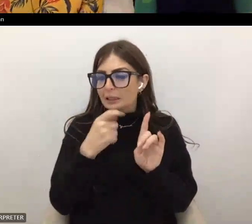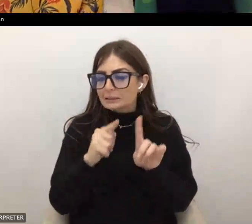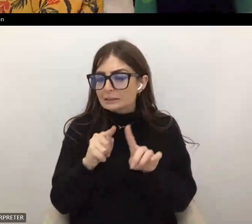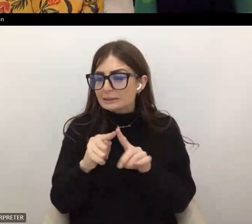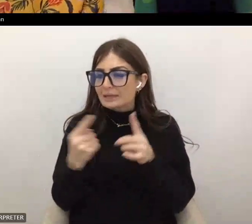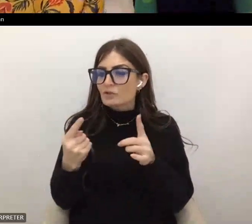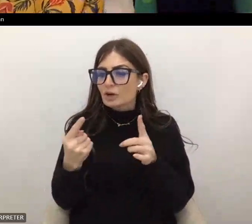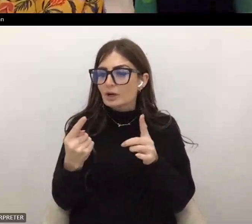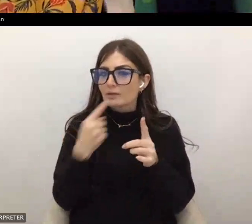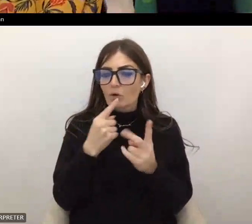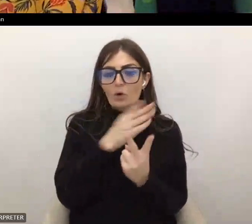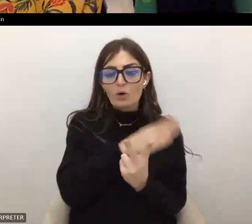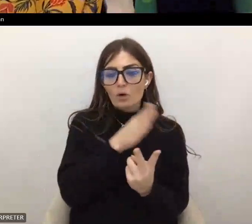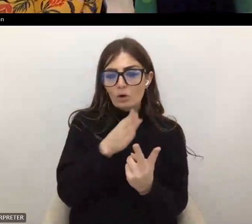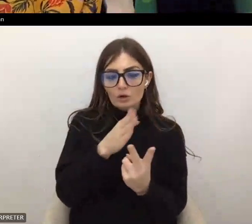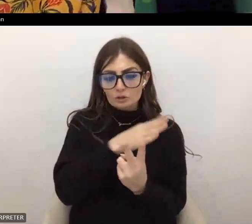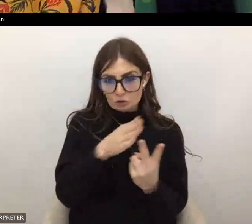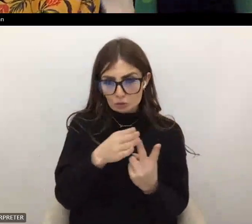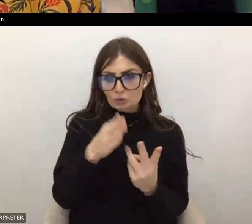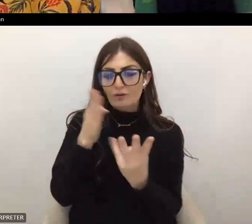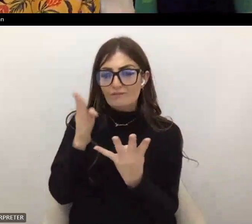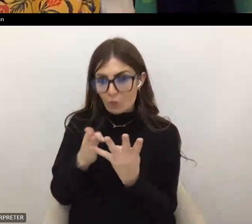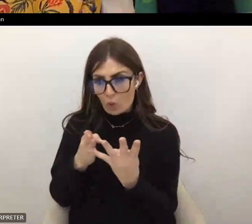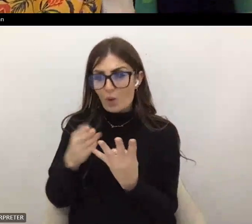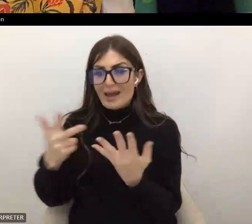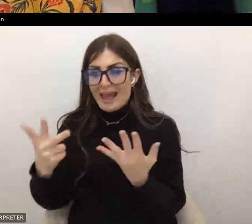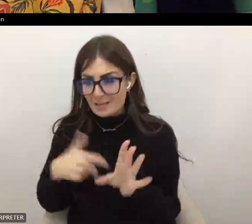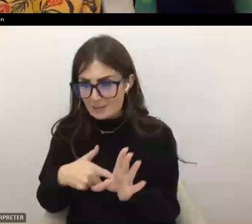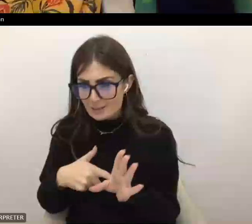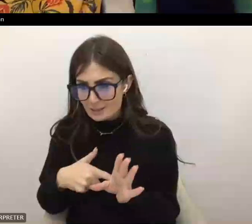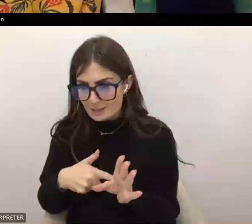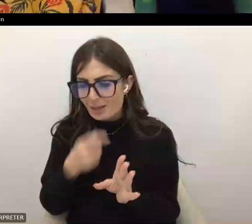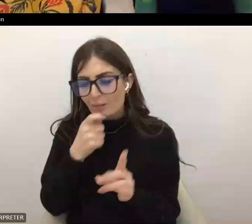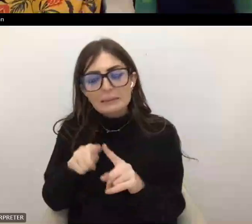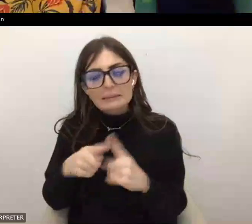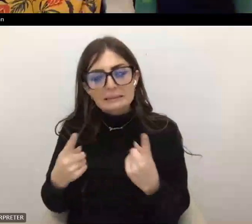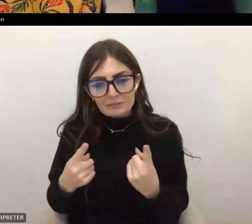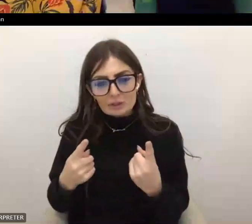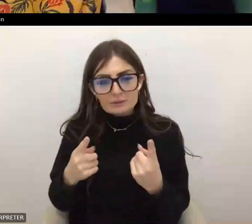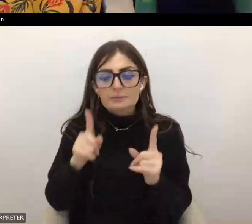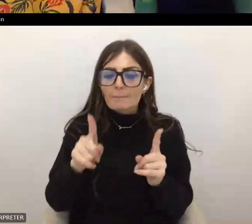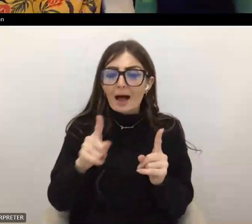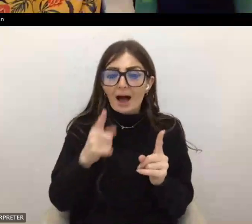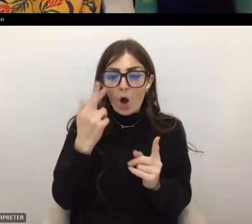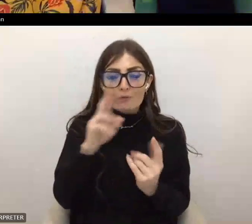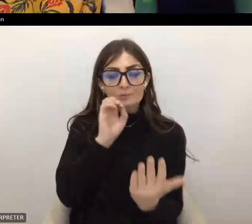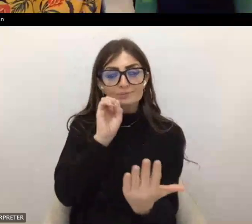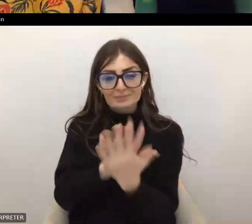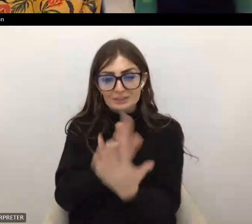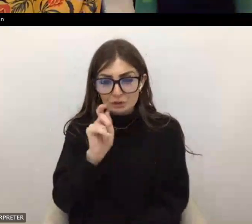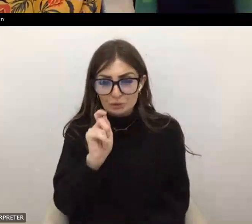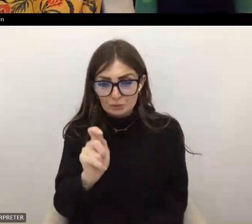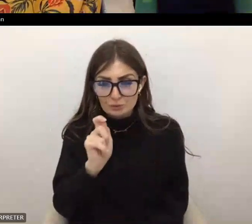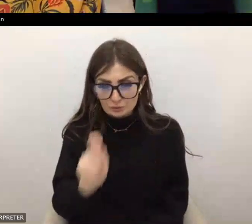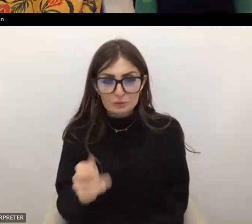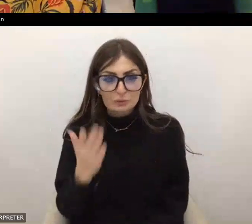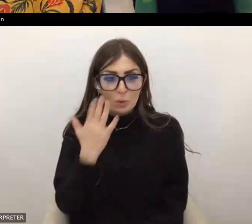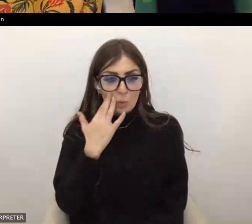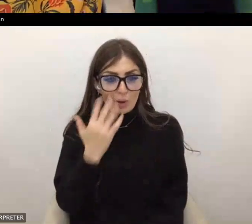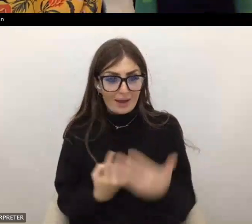for 2, 4 and 8-year as well. And look, we're hoping that will go up as soon as possible, and as soon as it does, we will let you